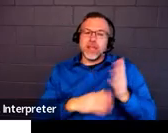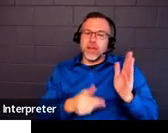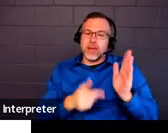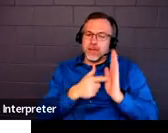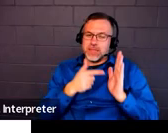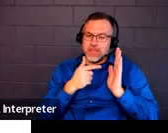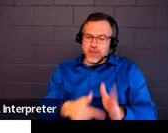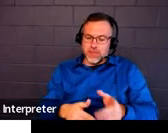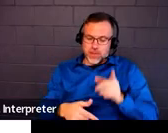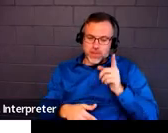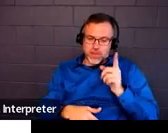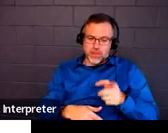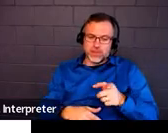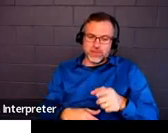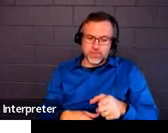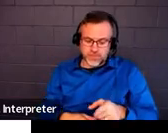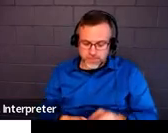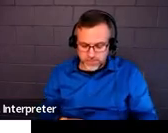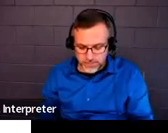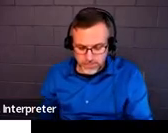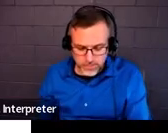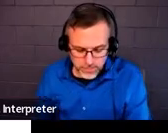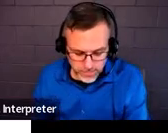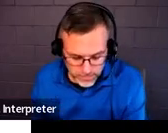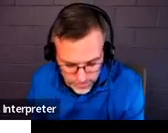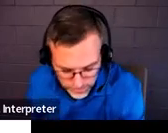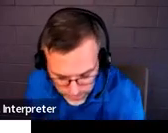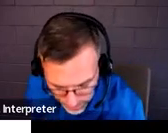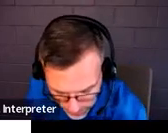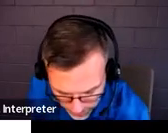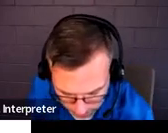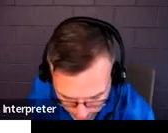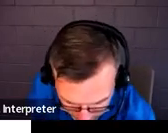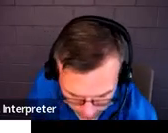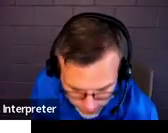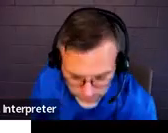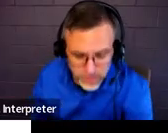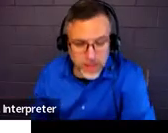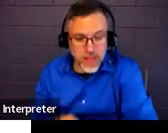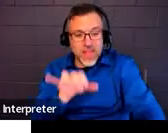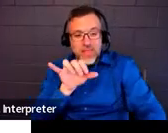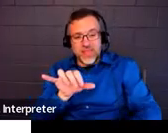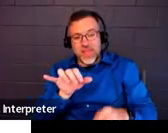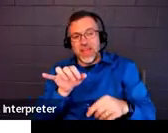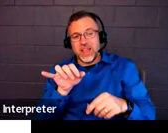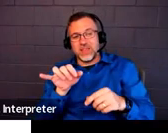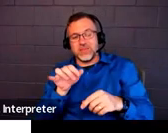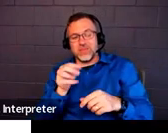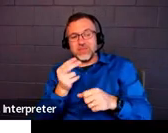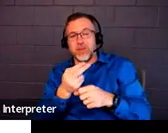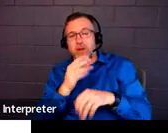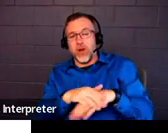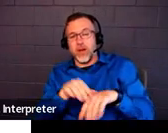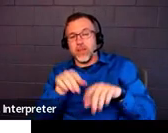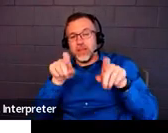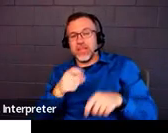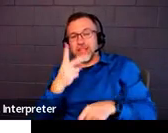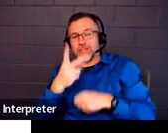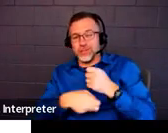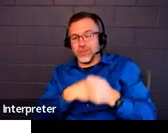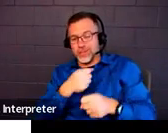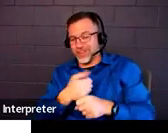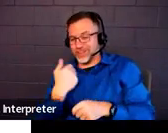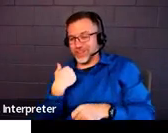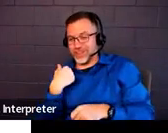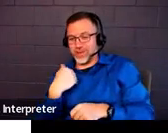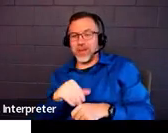these were released items from 2 years ago, I think. So, you know, this item was released